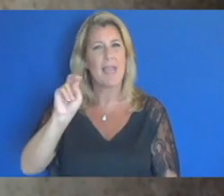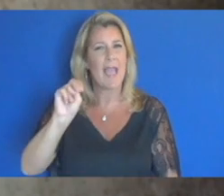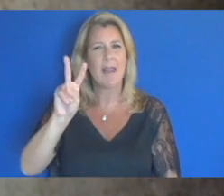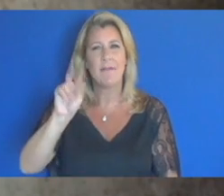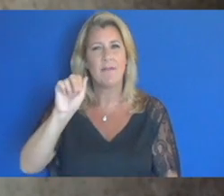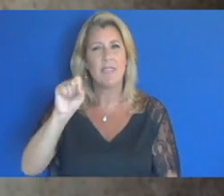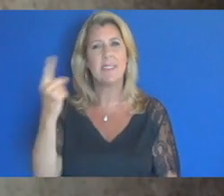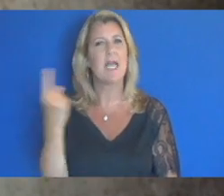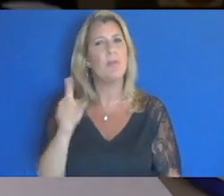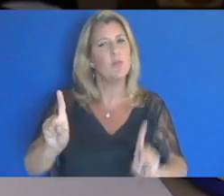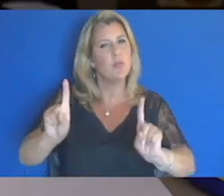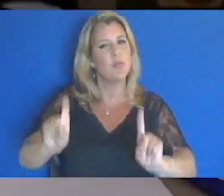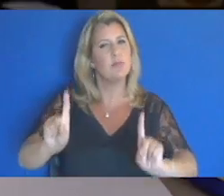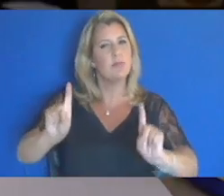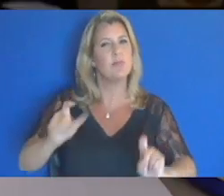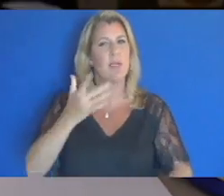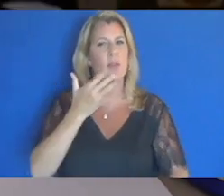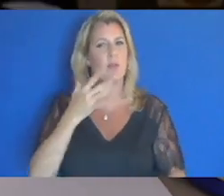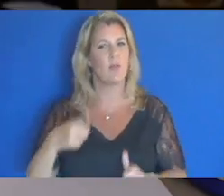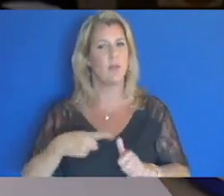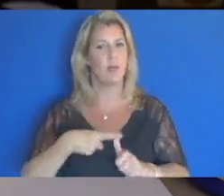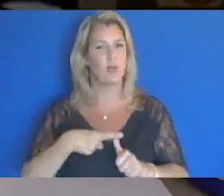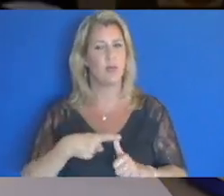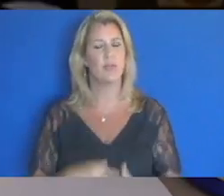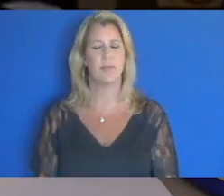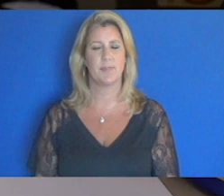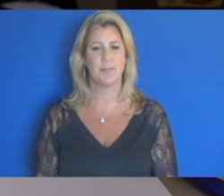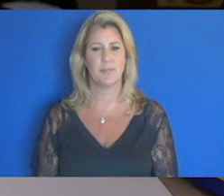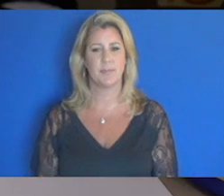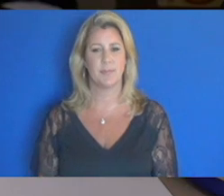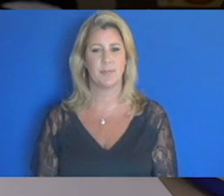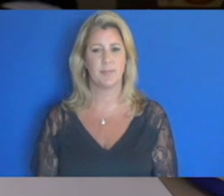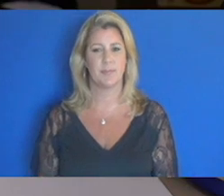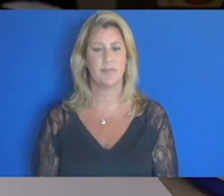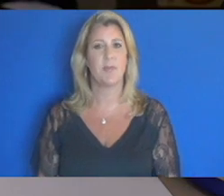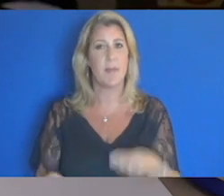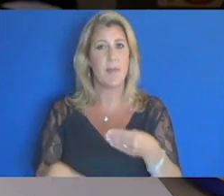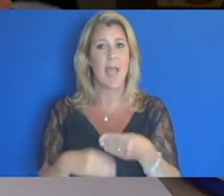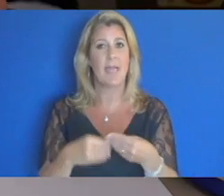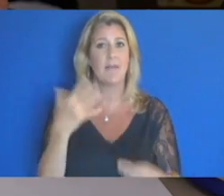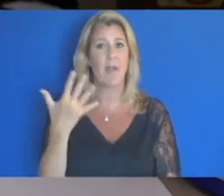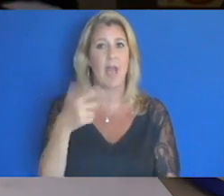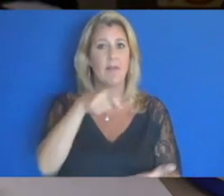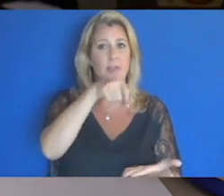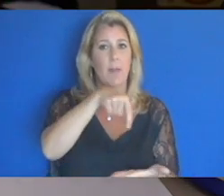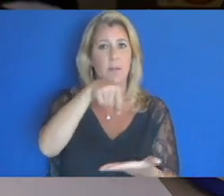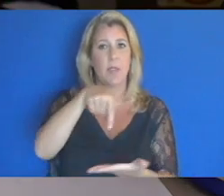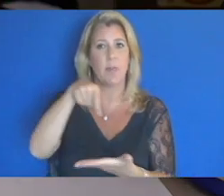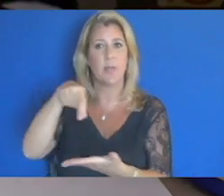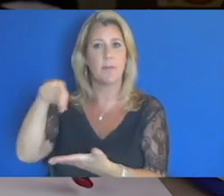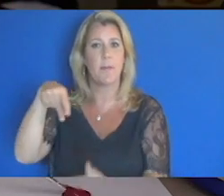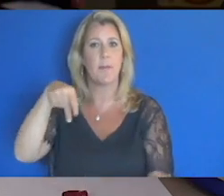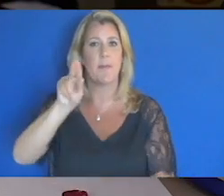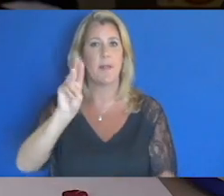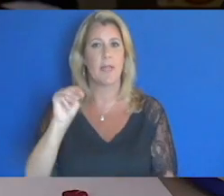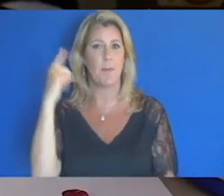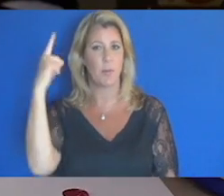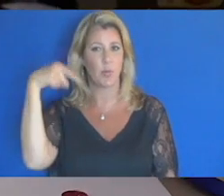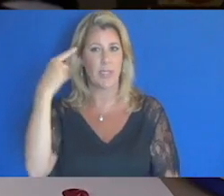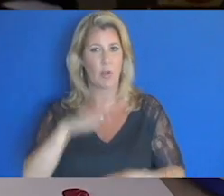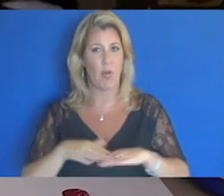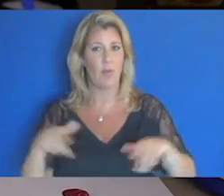add white to it. What I like to do is to get a piece of paper or canvas or anything that I can test my colors on.